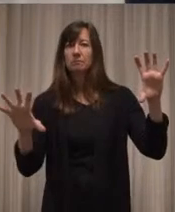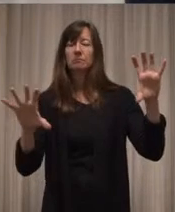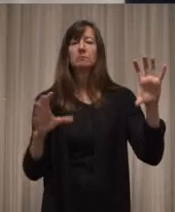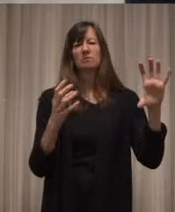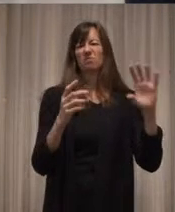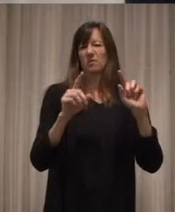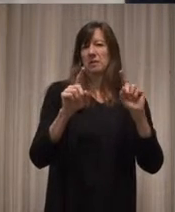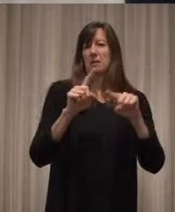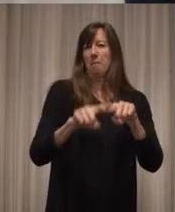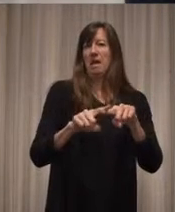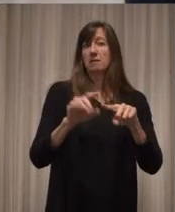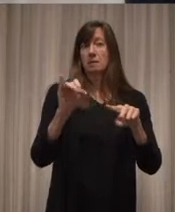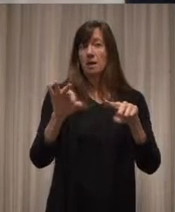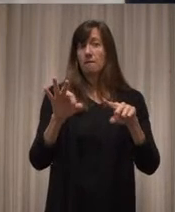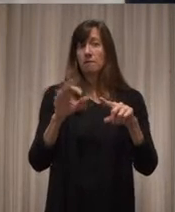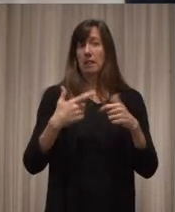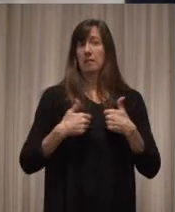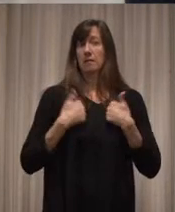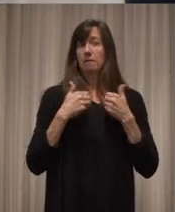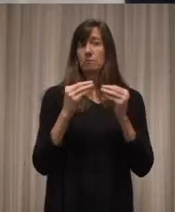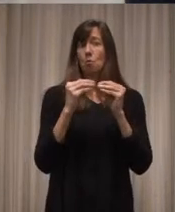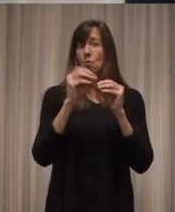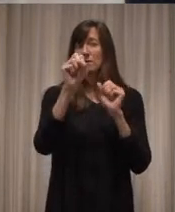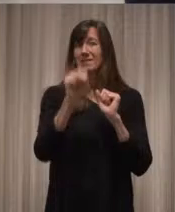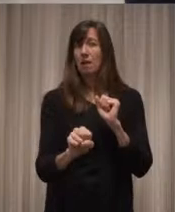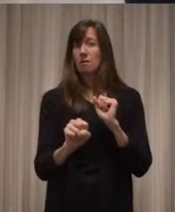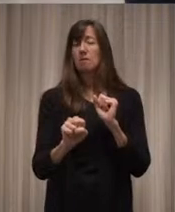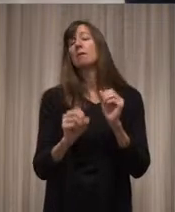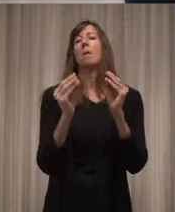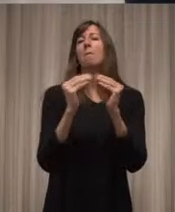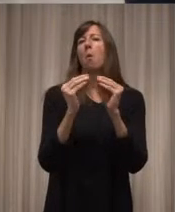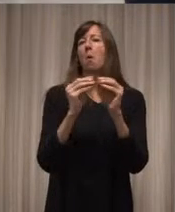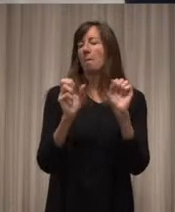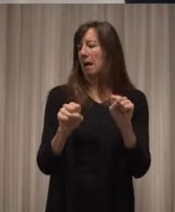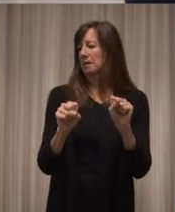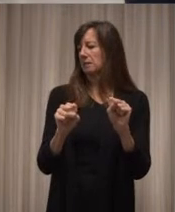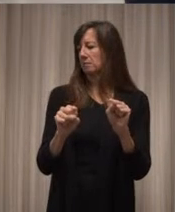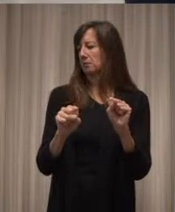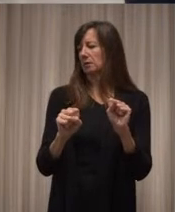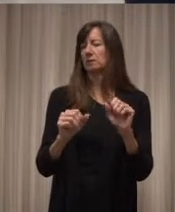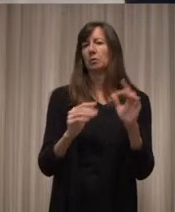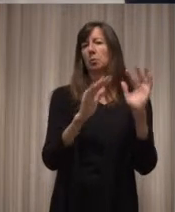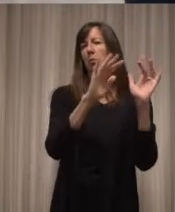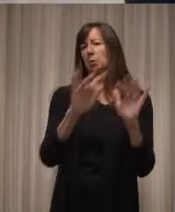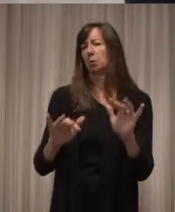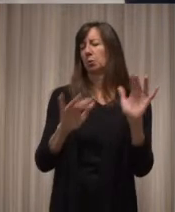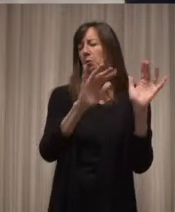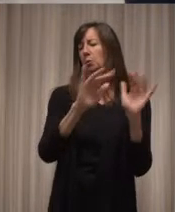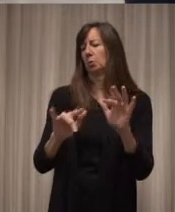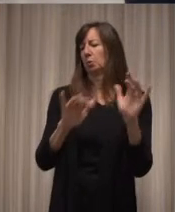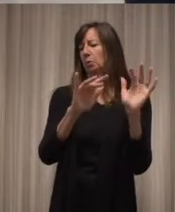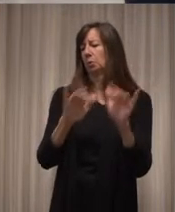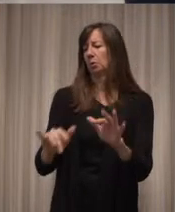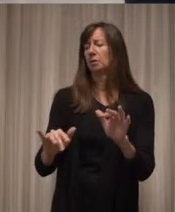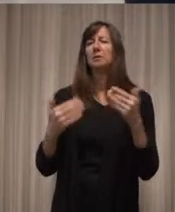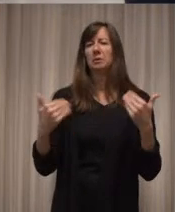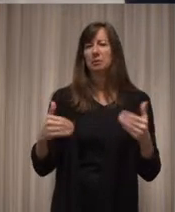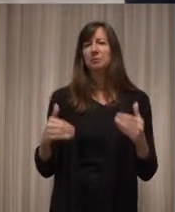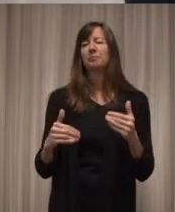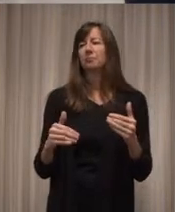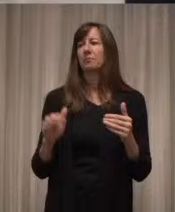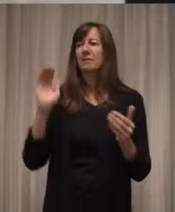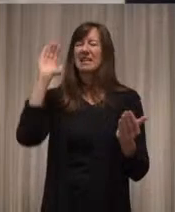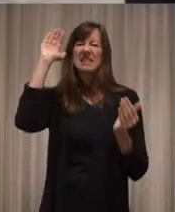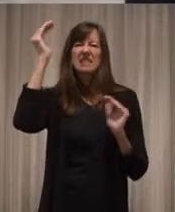more likely you are to see greater snow accumulation. We're hearing from the National Weather Service that given the cold temperatures and the